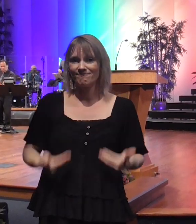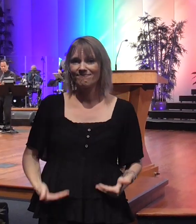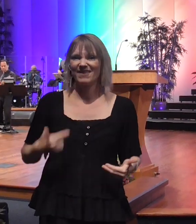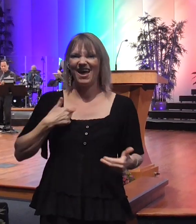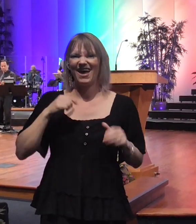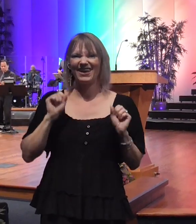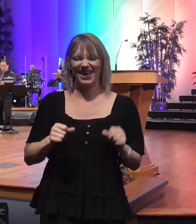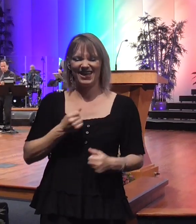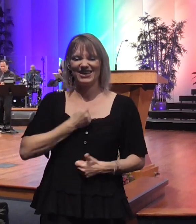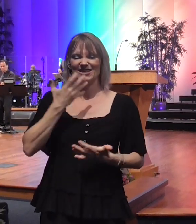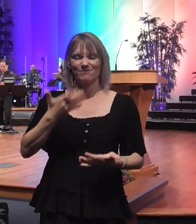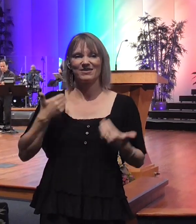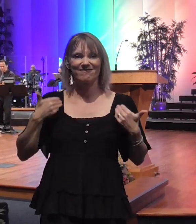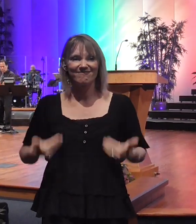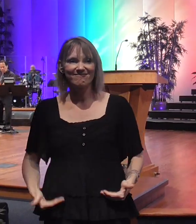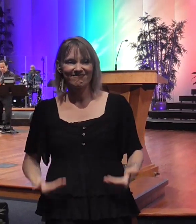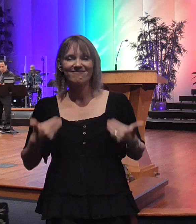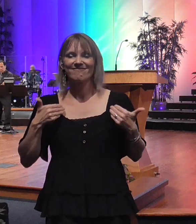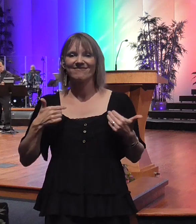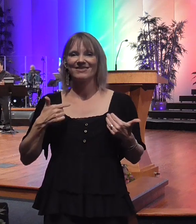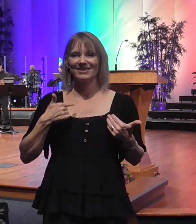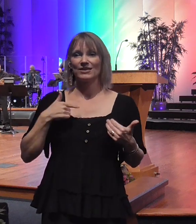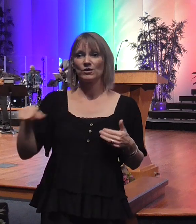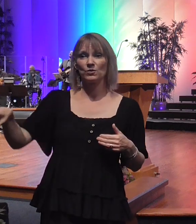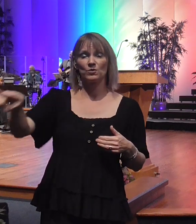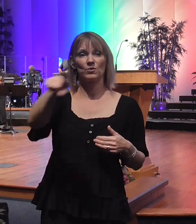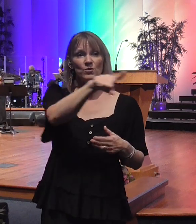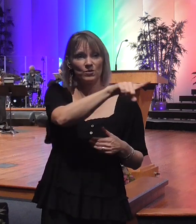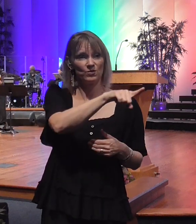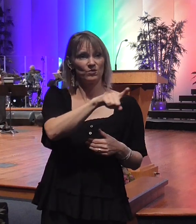and you're free to be